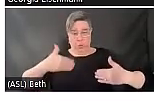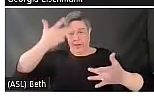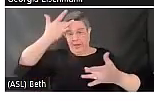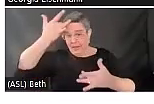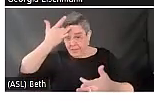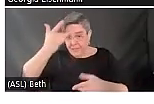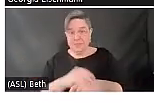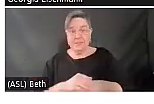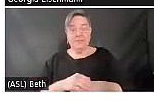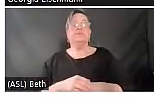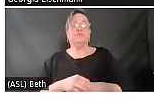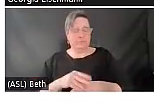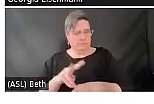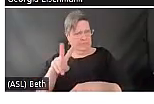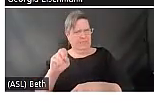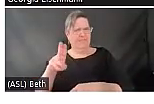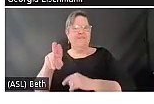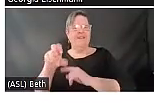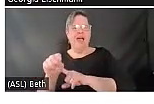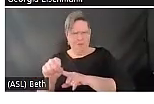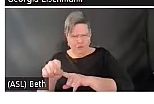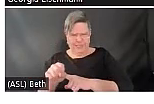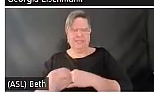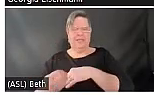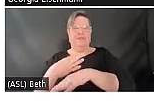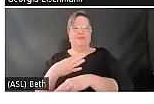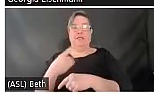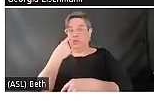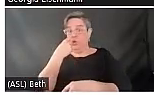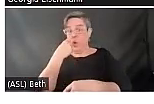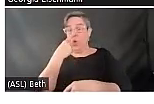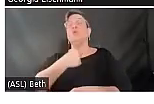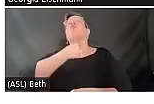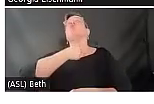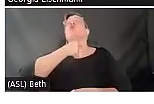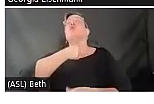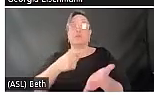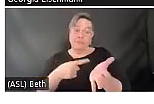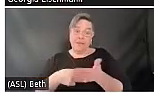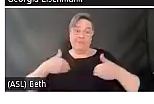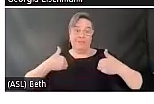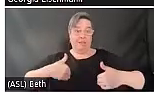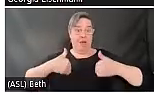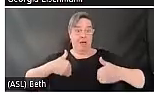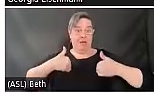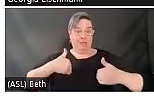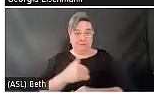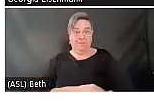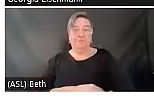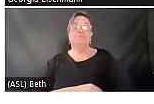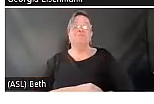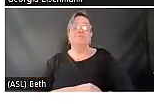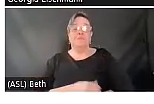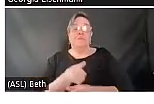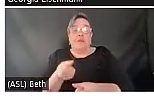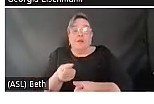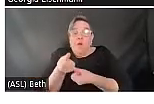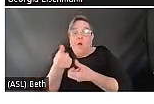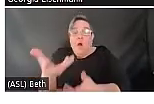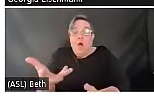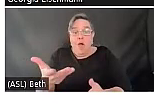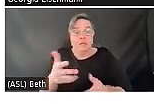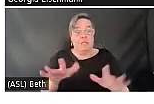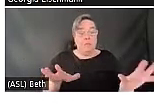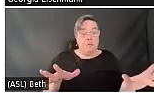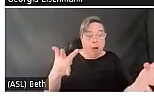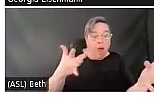virus that infects the nose, the throat, and sometimes even the lungs. It can cause mild to severe illness and